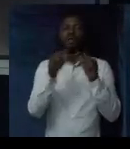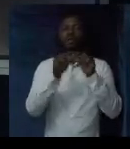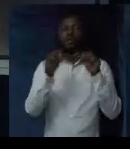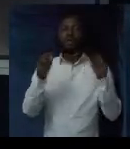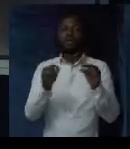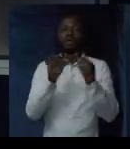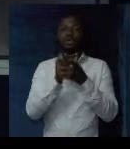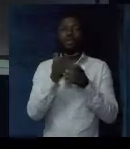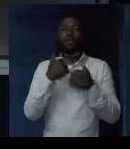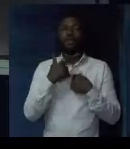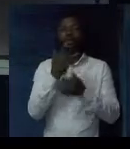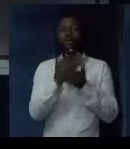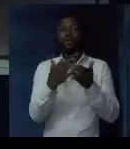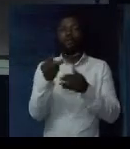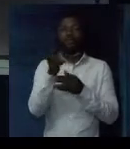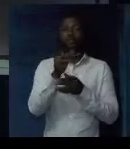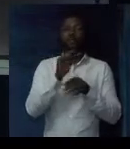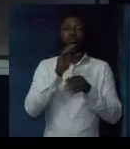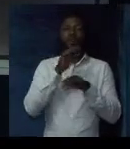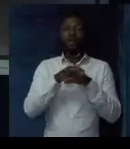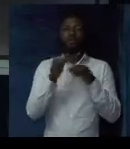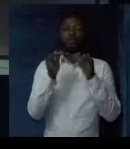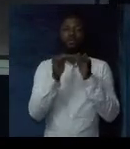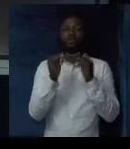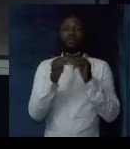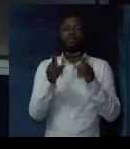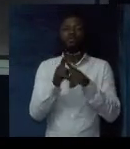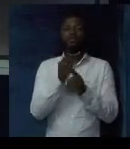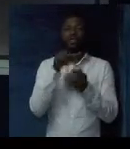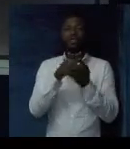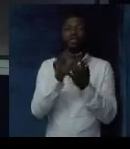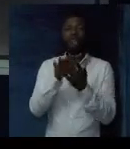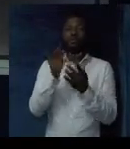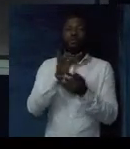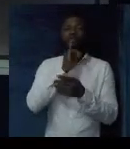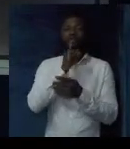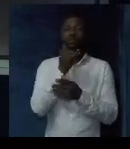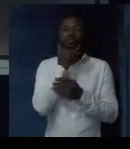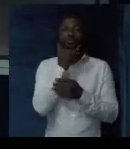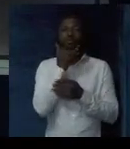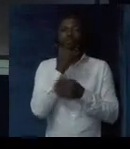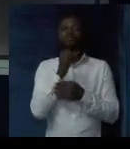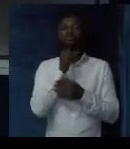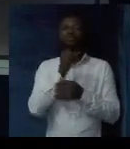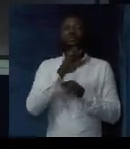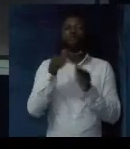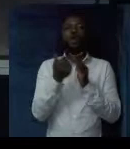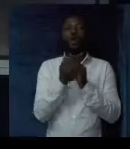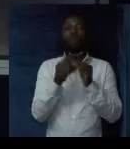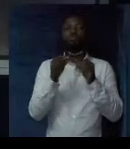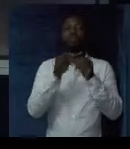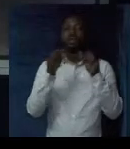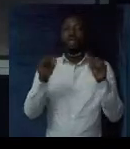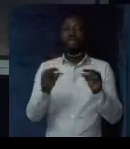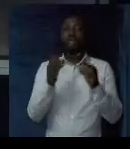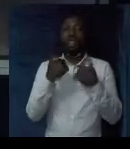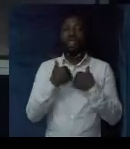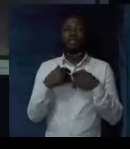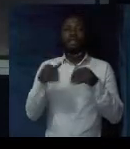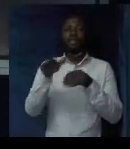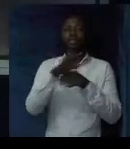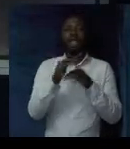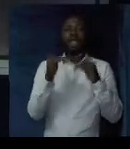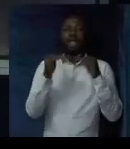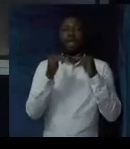their angles, all of them or some of them, unequal to others. So this option is wrong. Not all quadrilaterals have